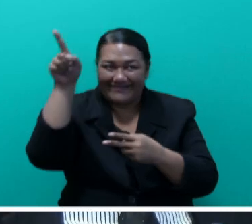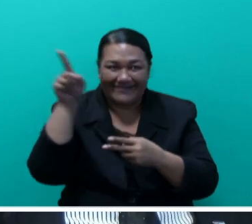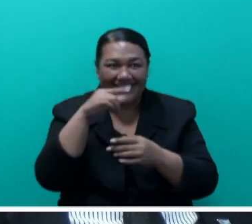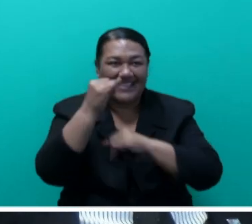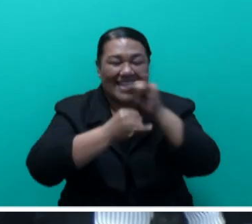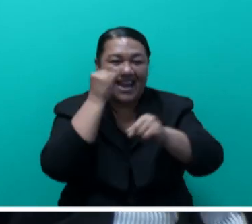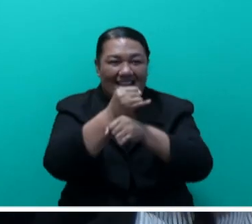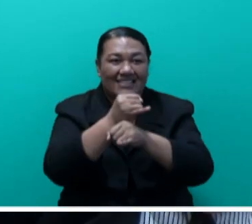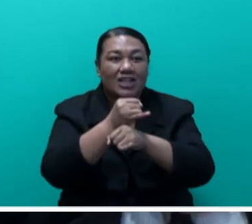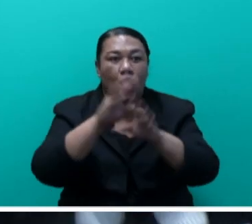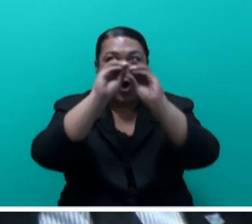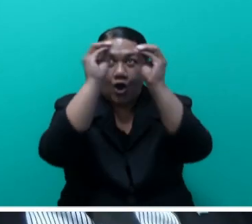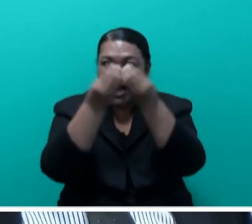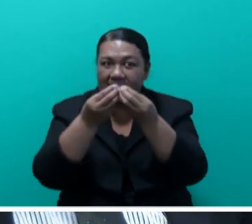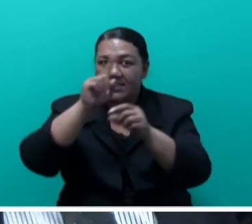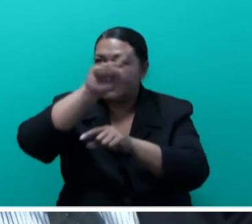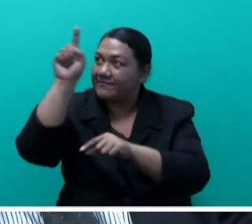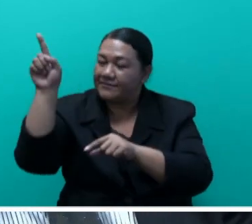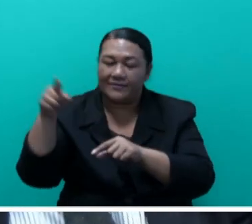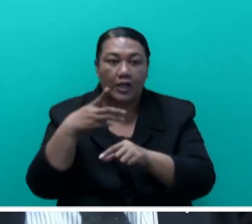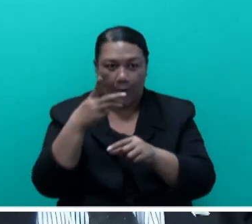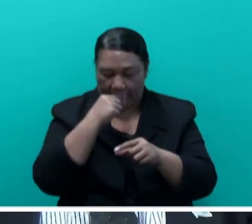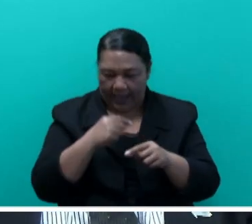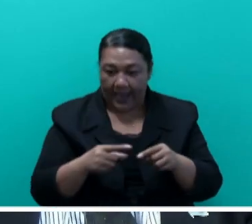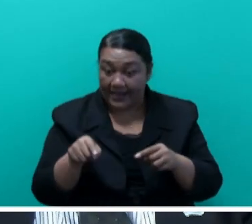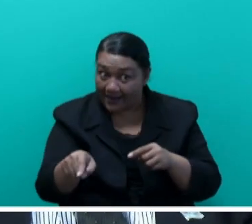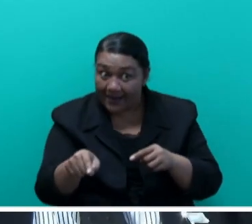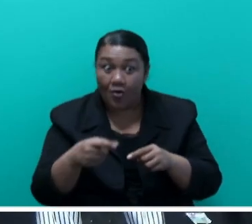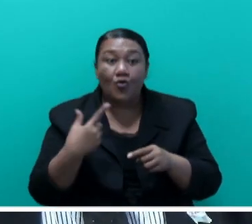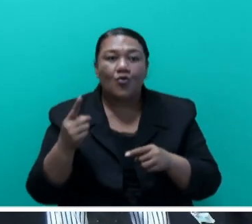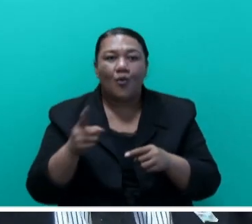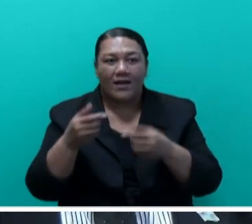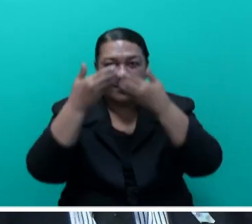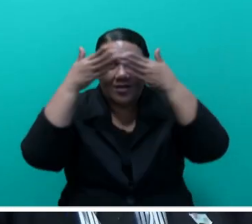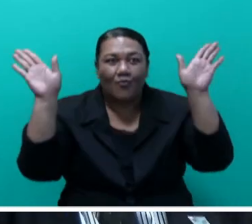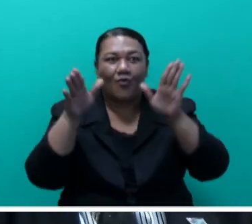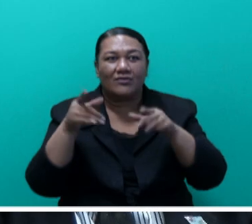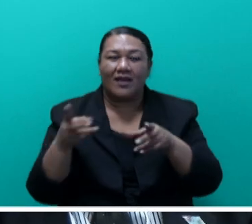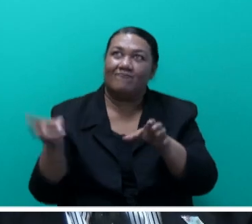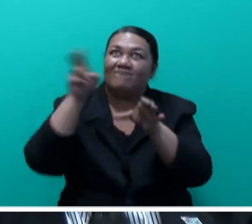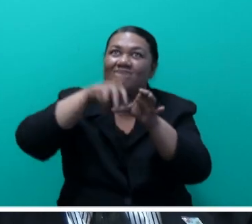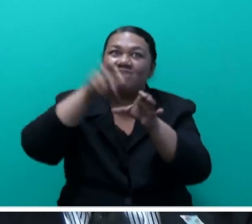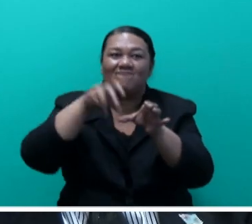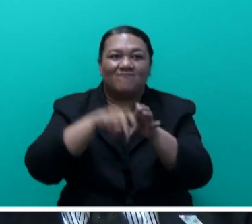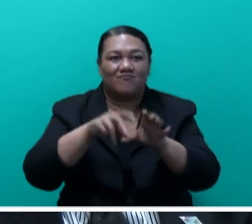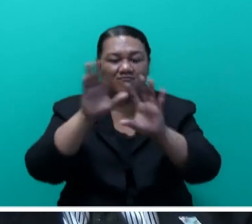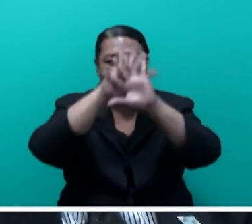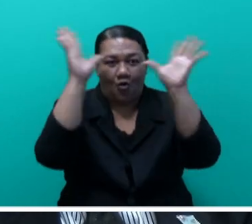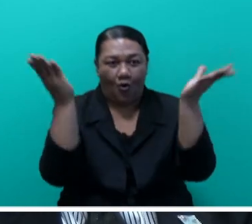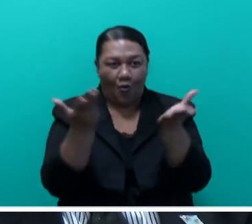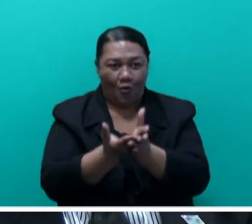organizations, which will allow our athletes to gain exposure to global standards and compete on the world